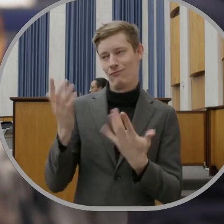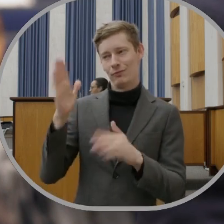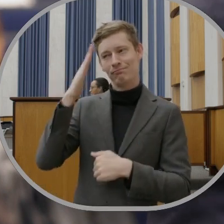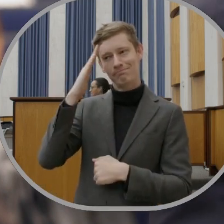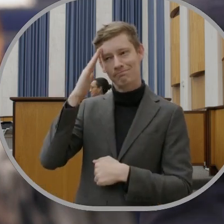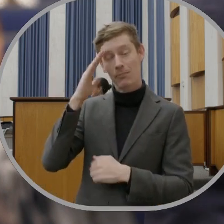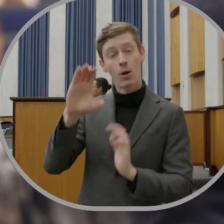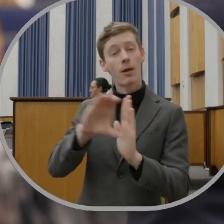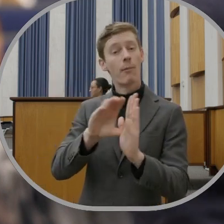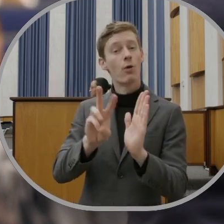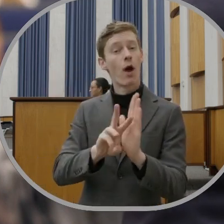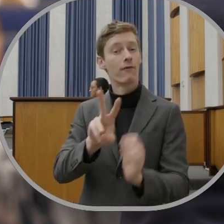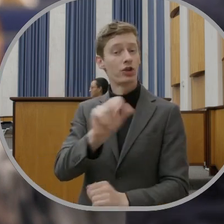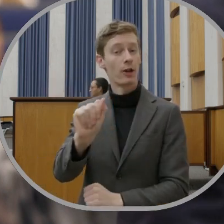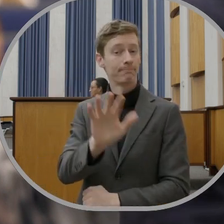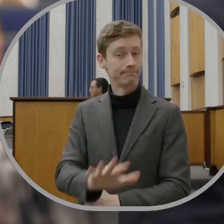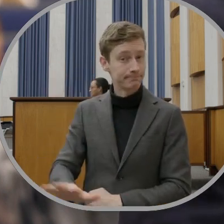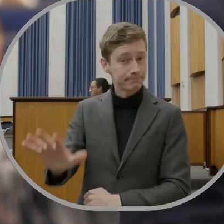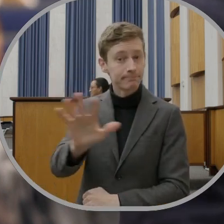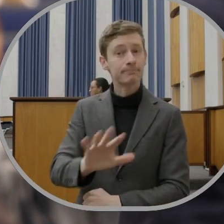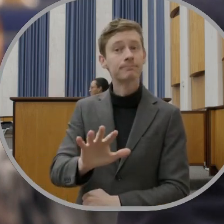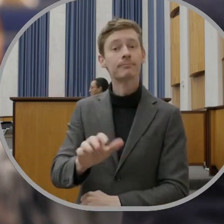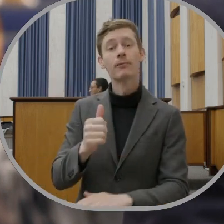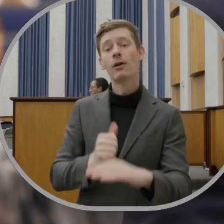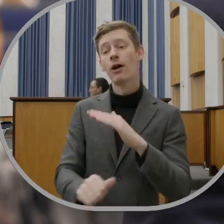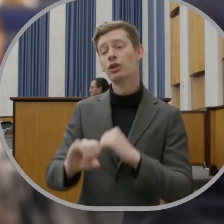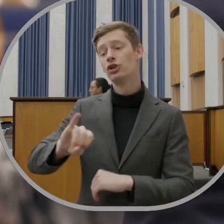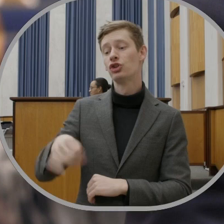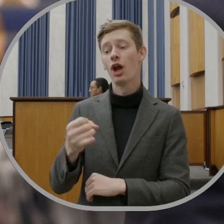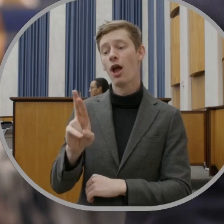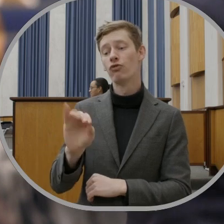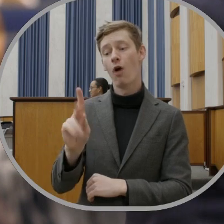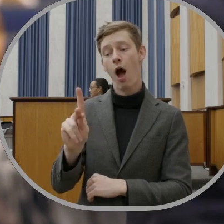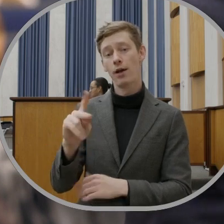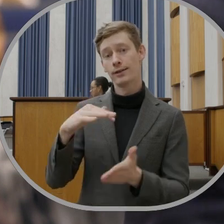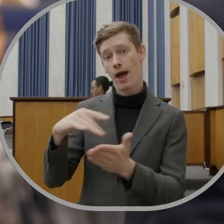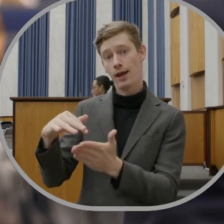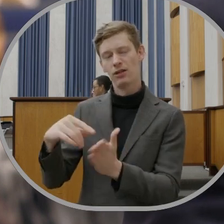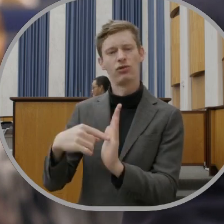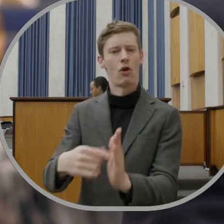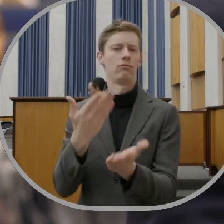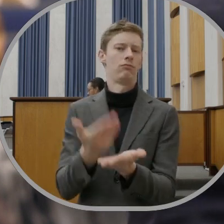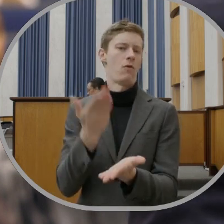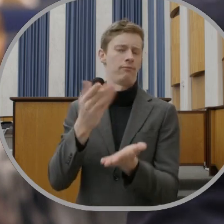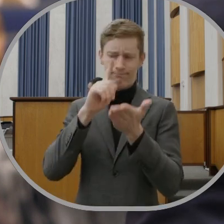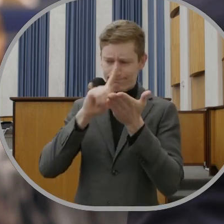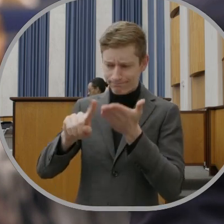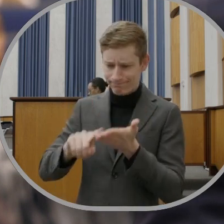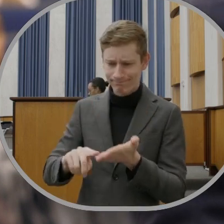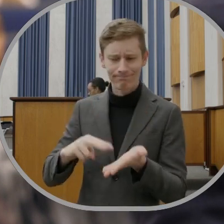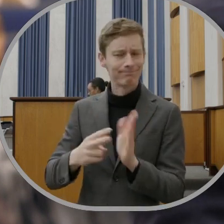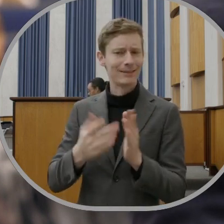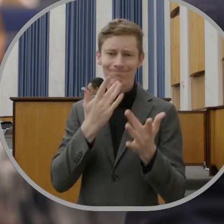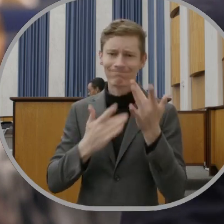of Virginia, as underscored by the JLARC study, fails to adequately fund the true cost of